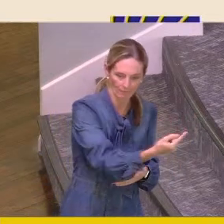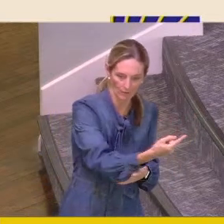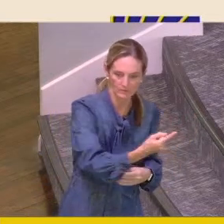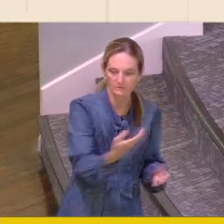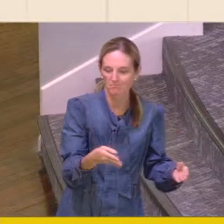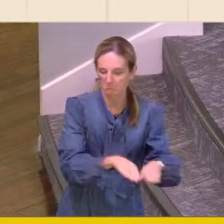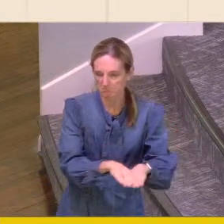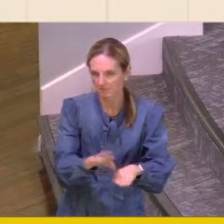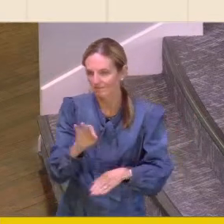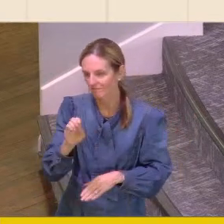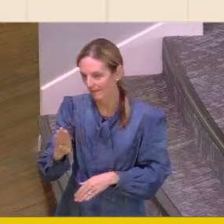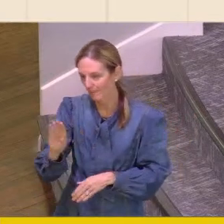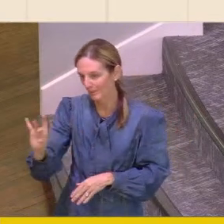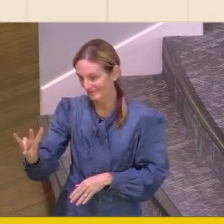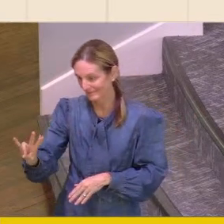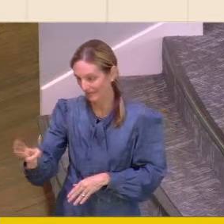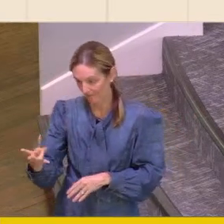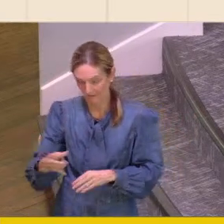February 7th.